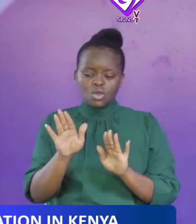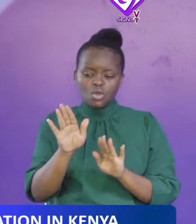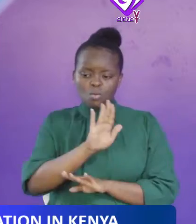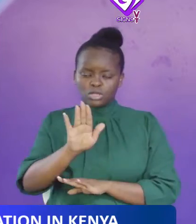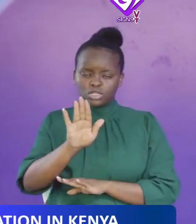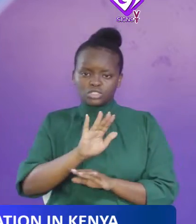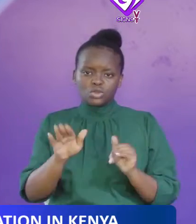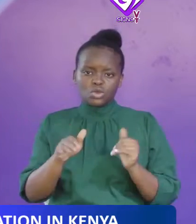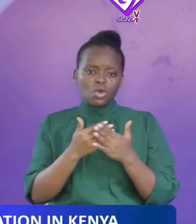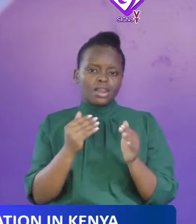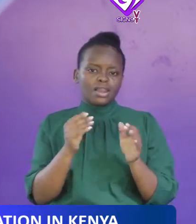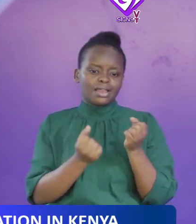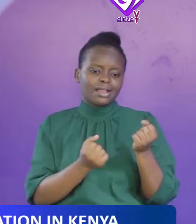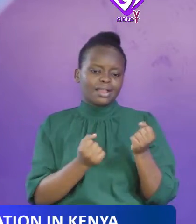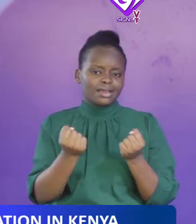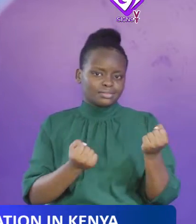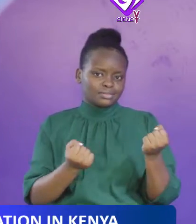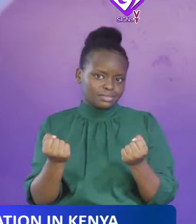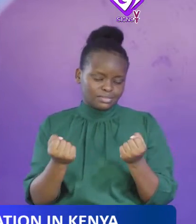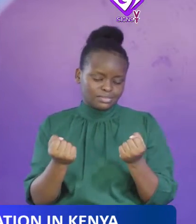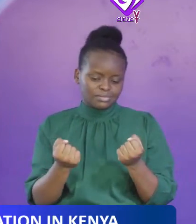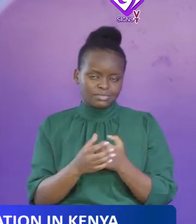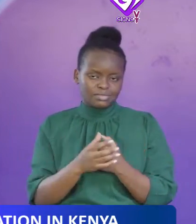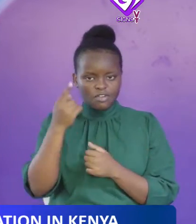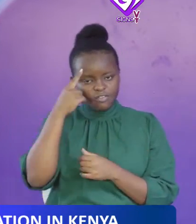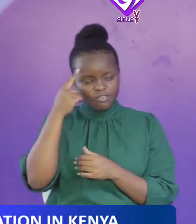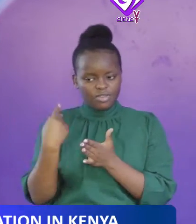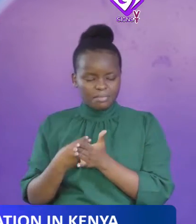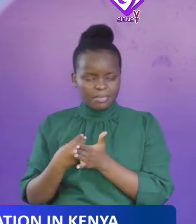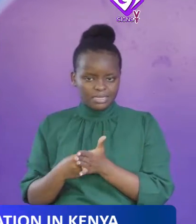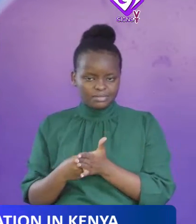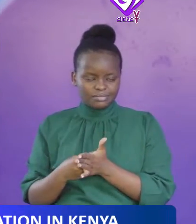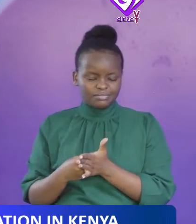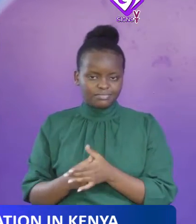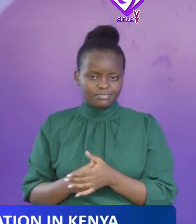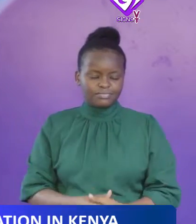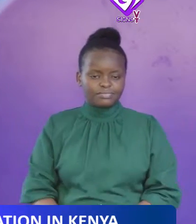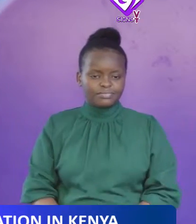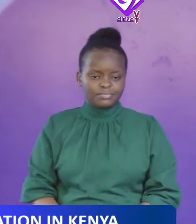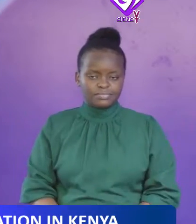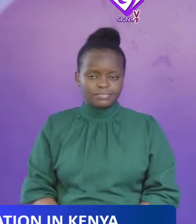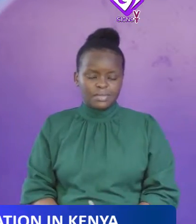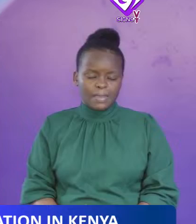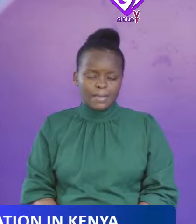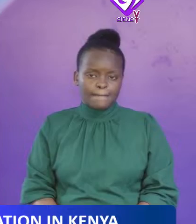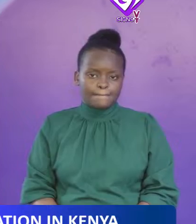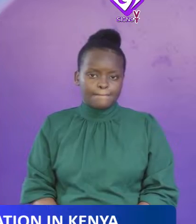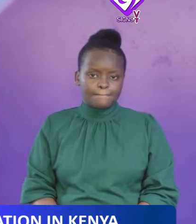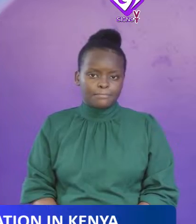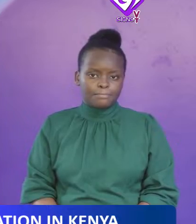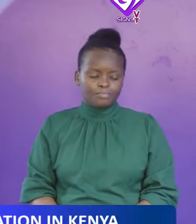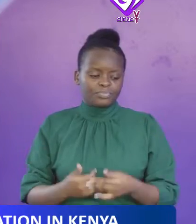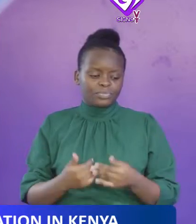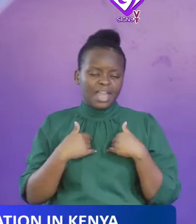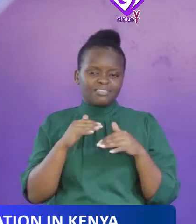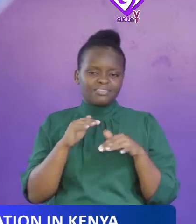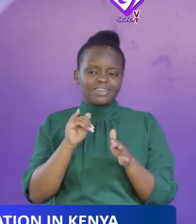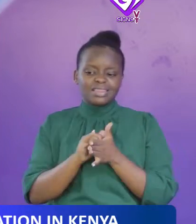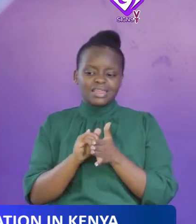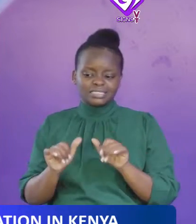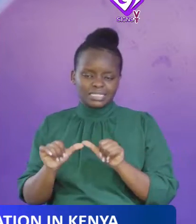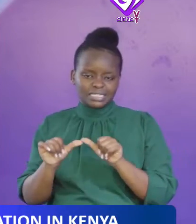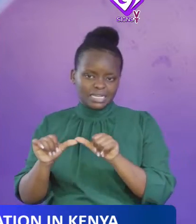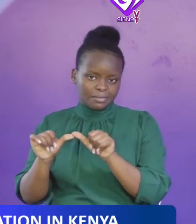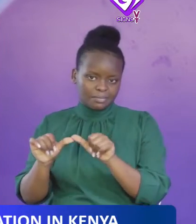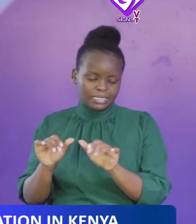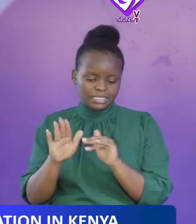amount for it. It goes to the scholarship fund. Done, dusted. So there's that sustainability. Yeah. Other than